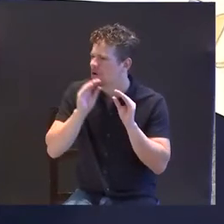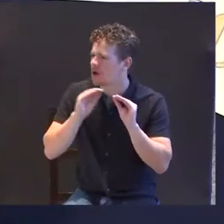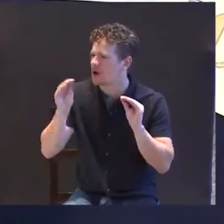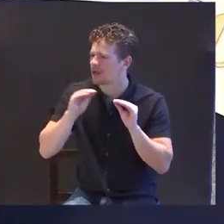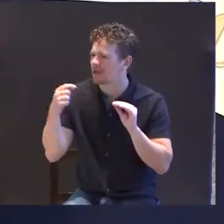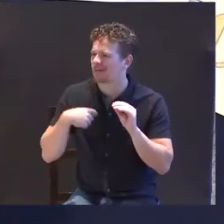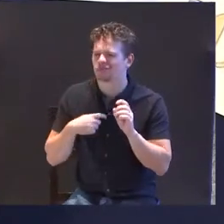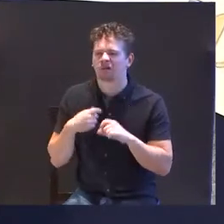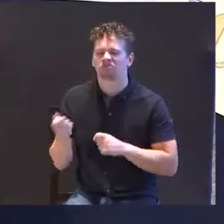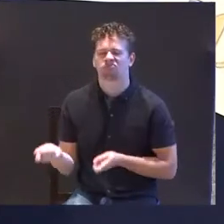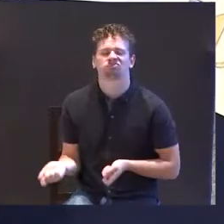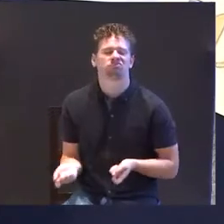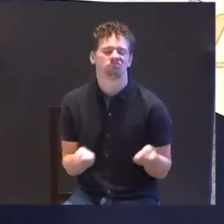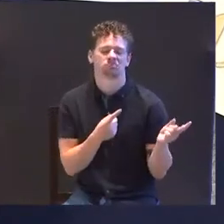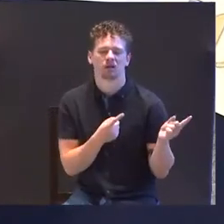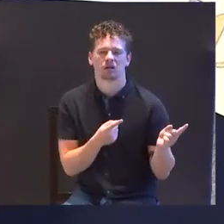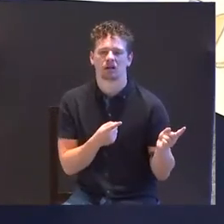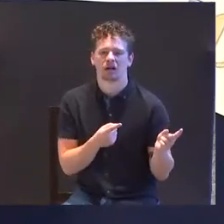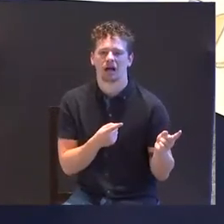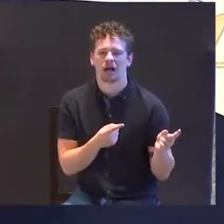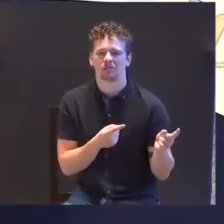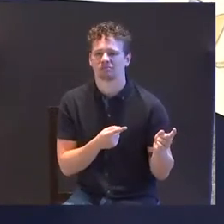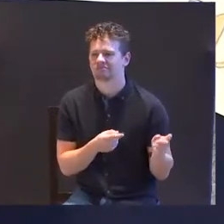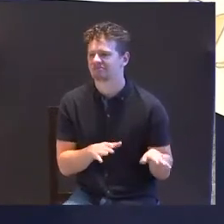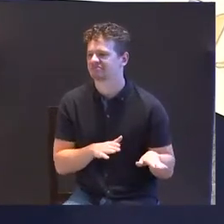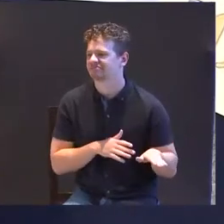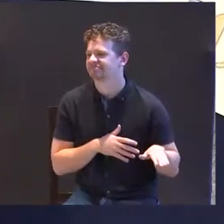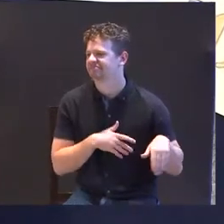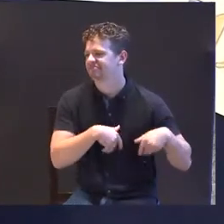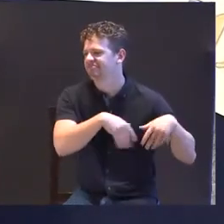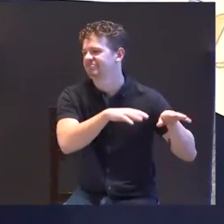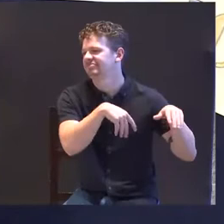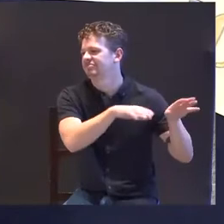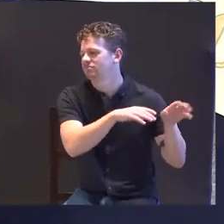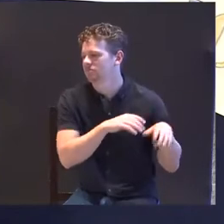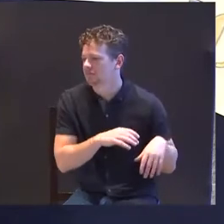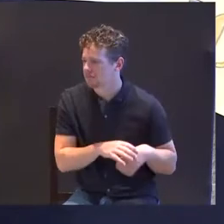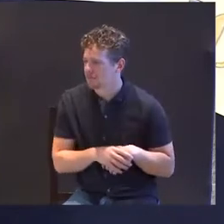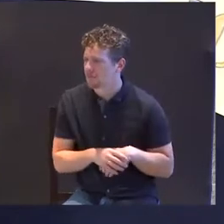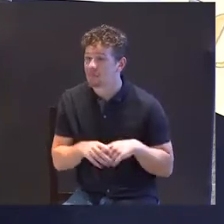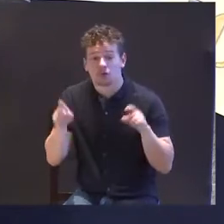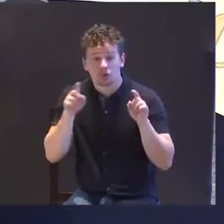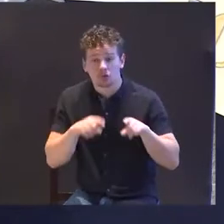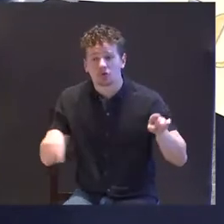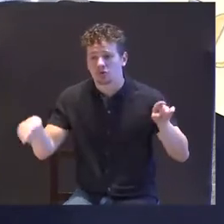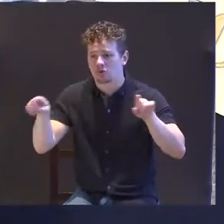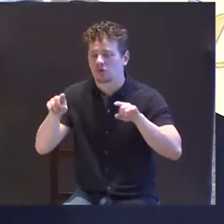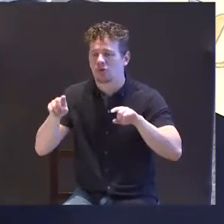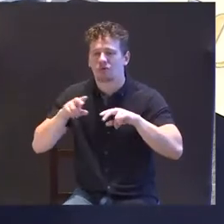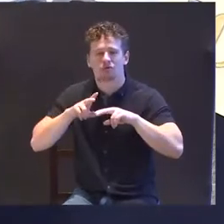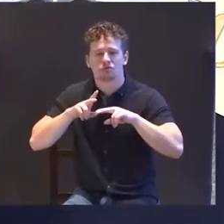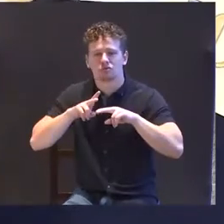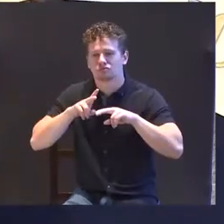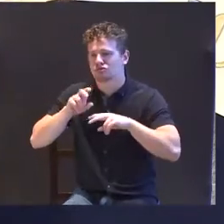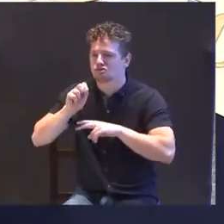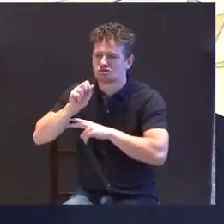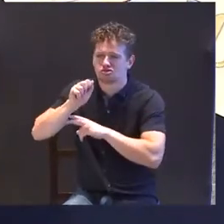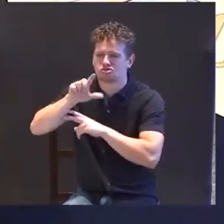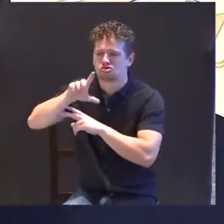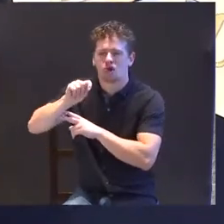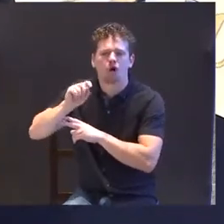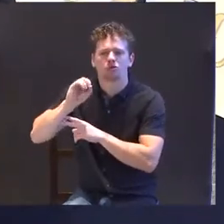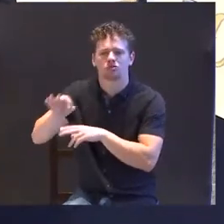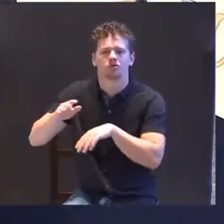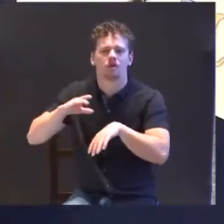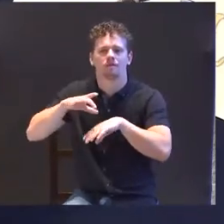trampled underfoot. And he says, you're the salt of the earth. You know these principles. You know what we